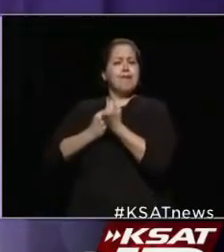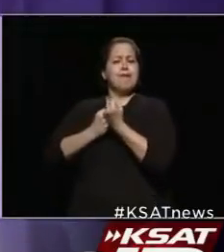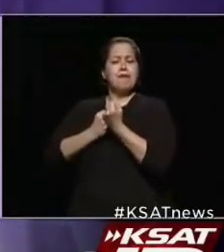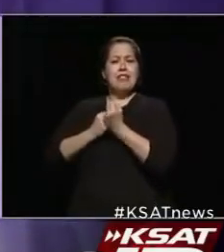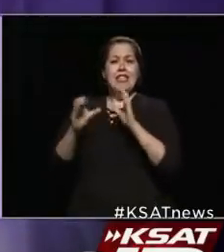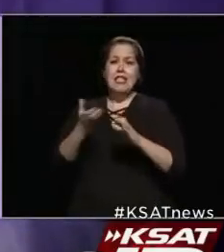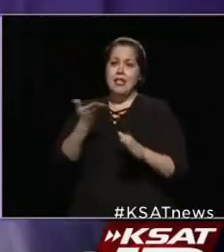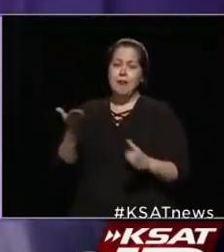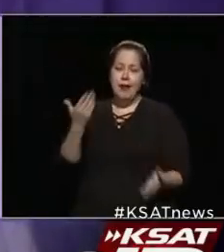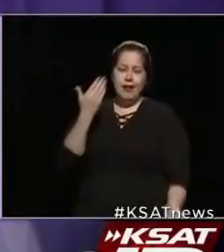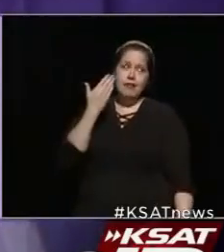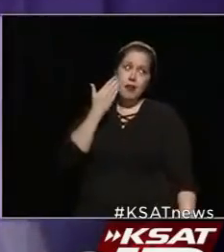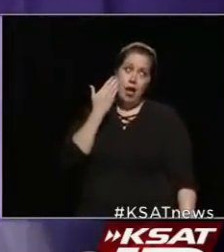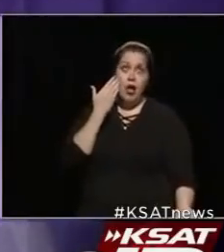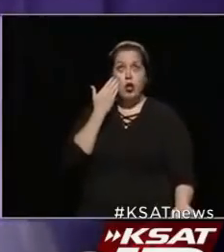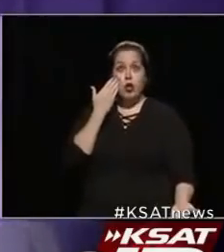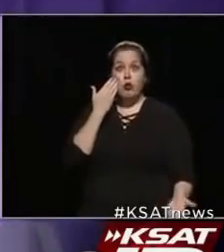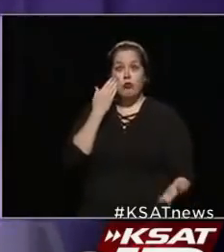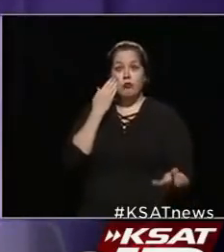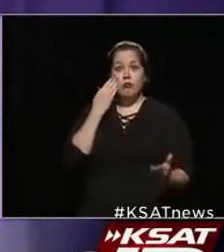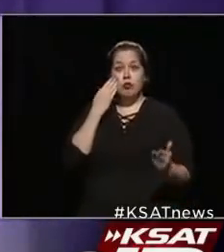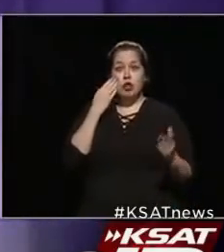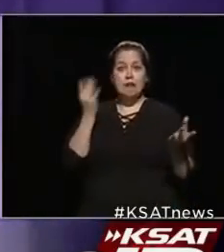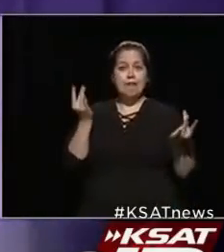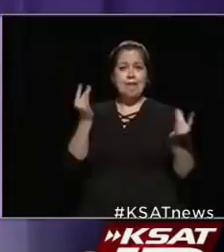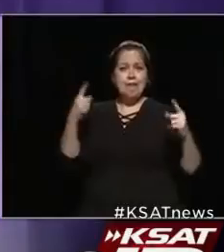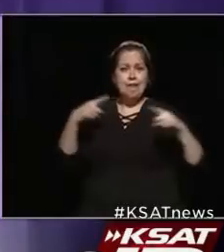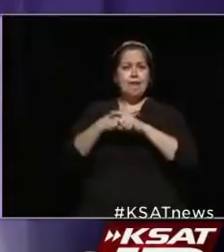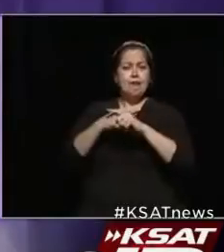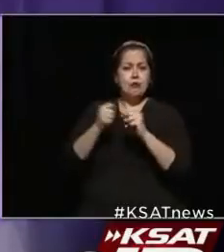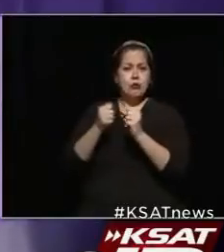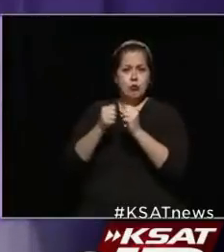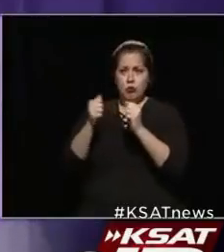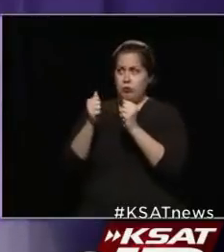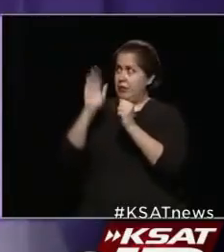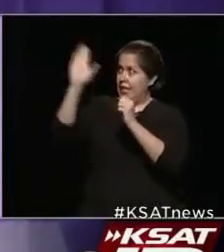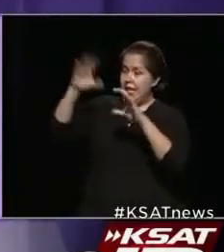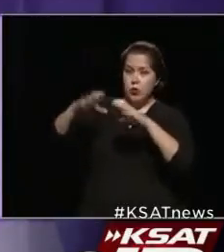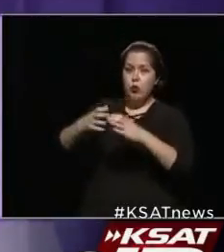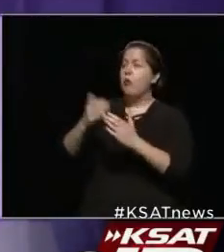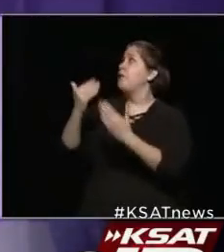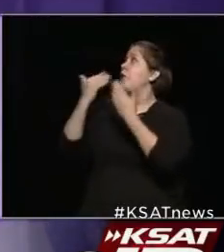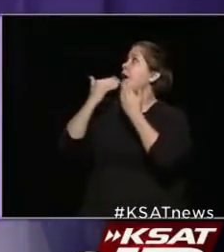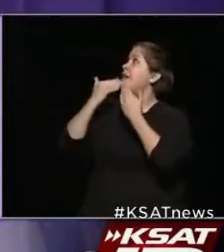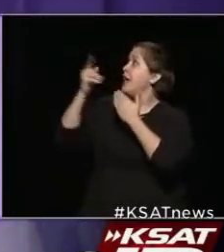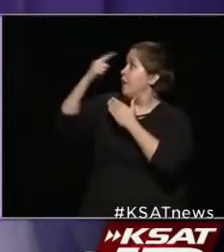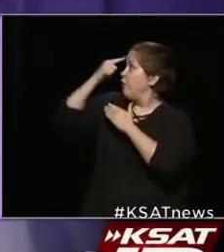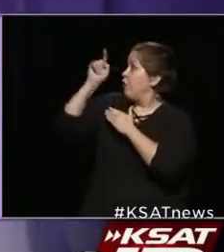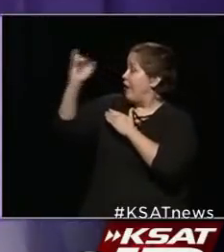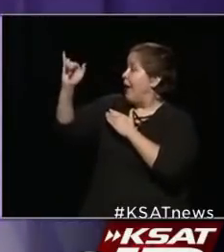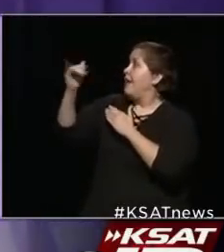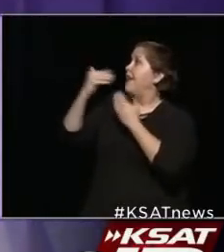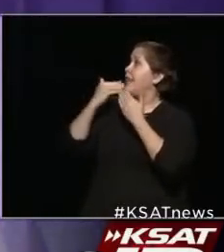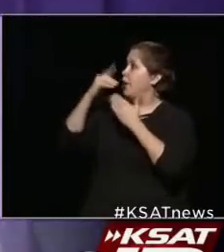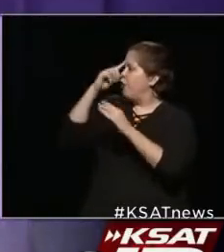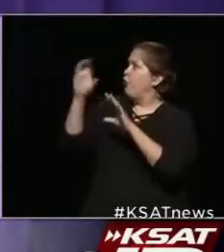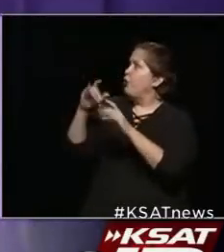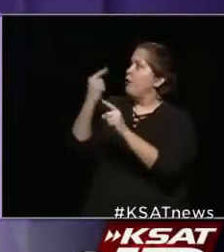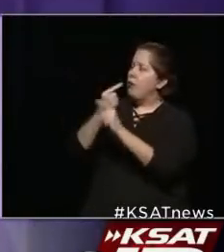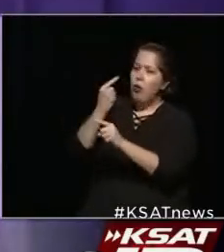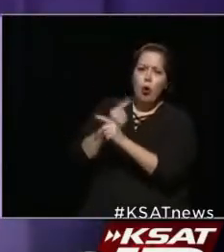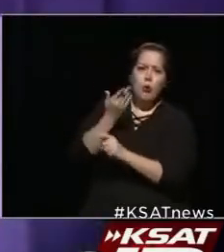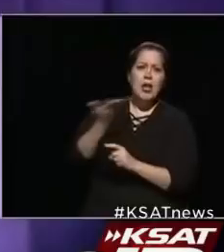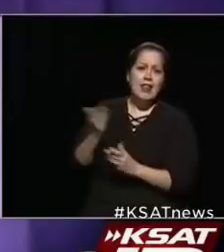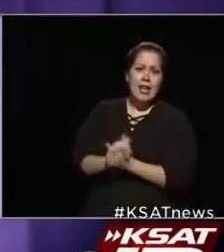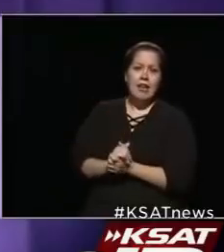some things, I know, that have been controversial within his party, and I do thank him for doing that and thank him for doing the right thing, and